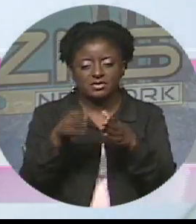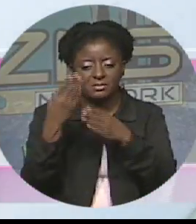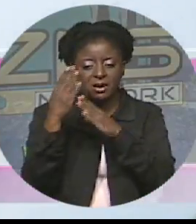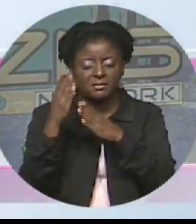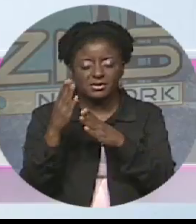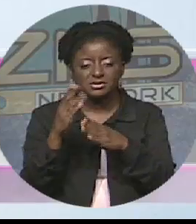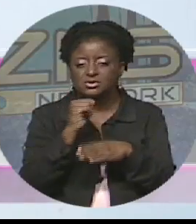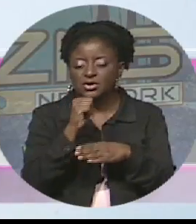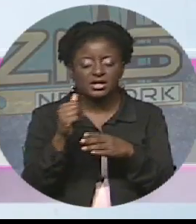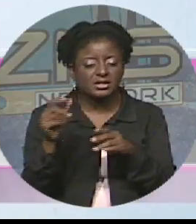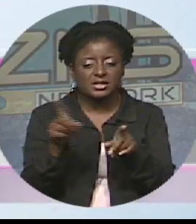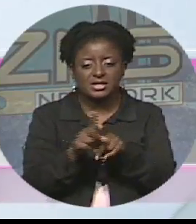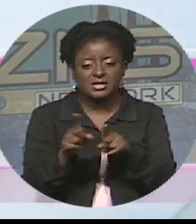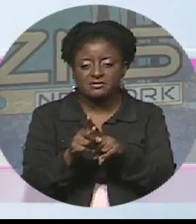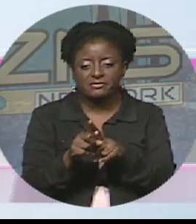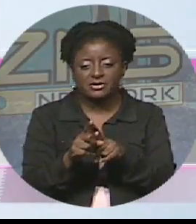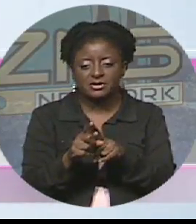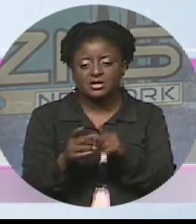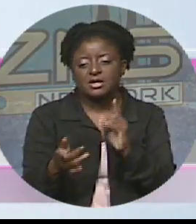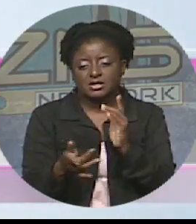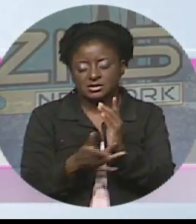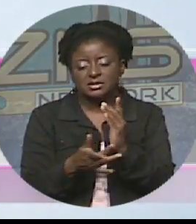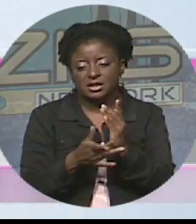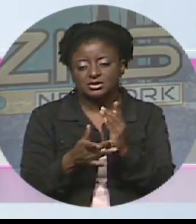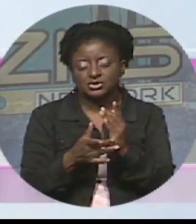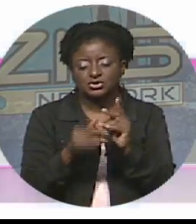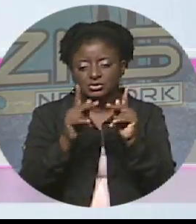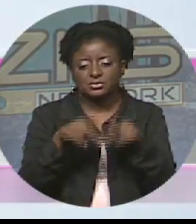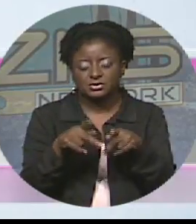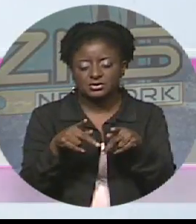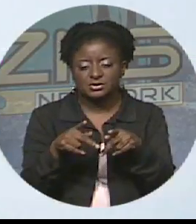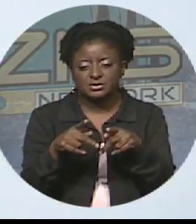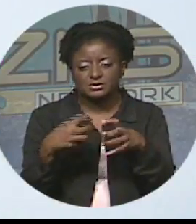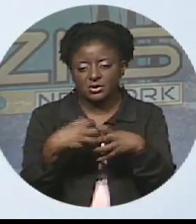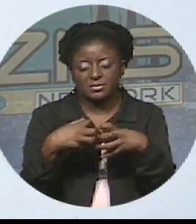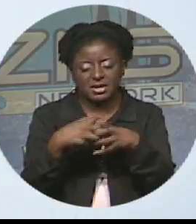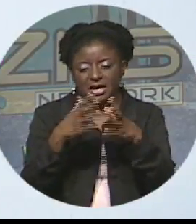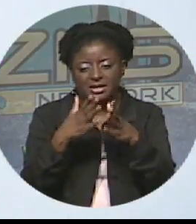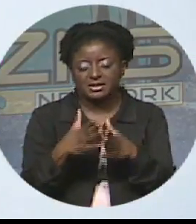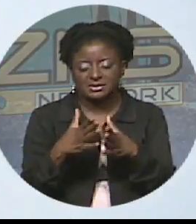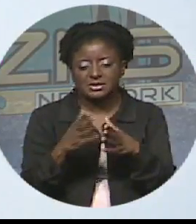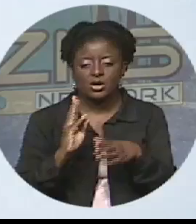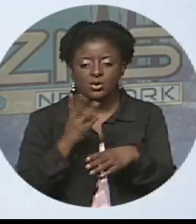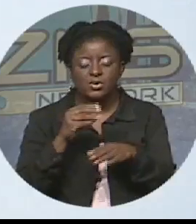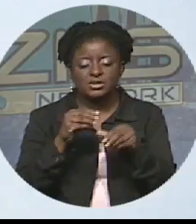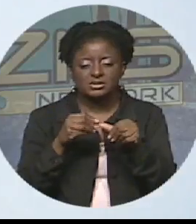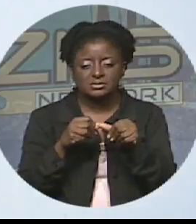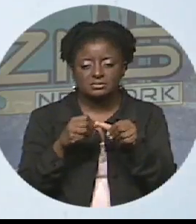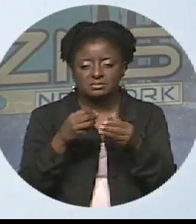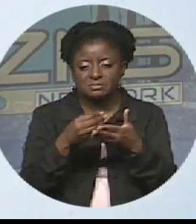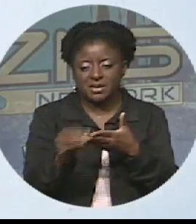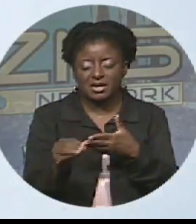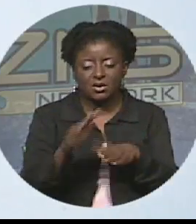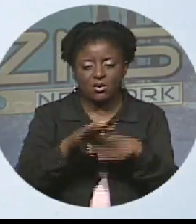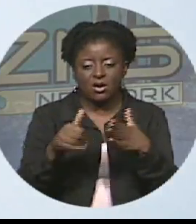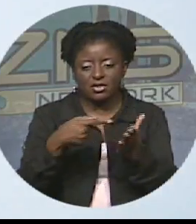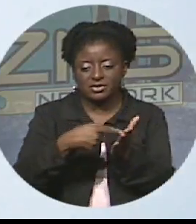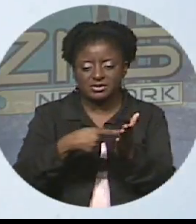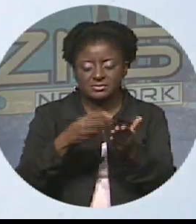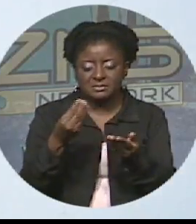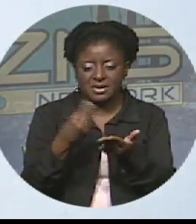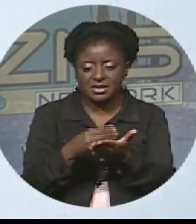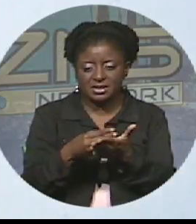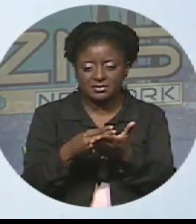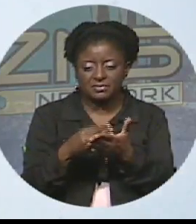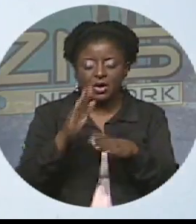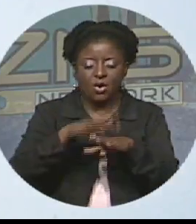boats. I want to see them towing in 2 Dominican boats a month. We spend all this money on these new Defense Force boats, and I'm looking to